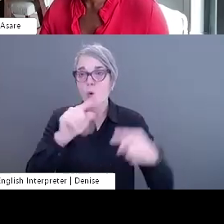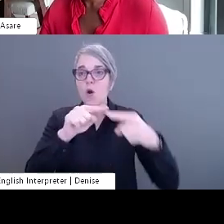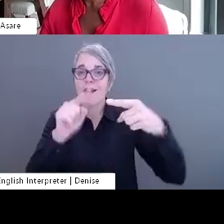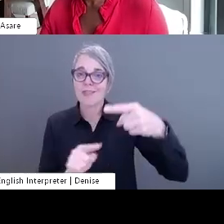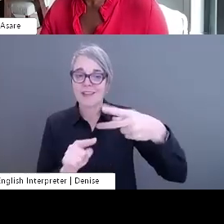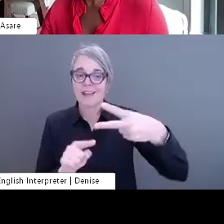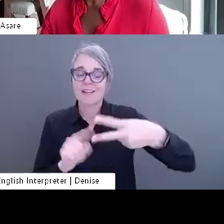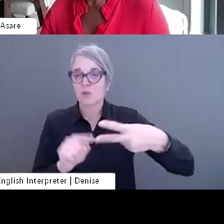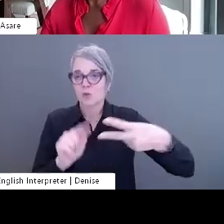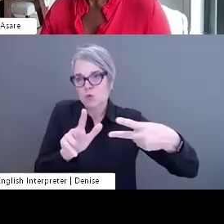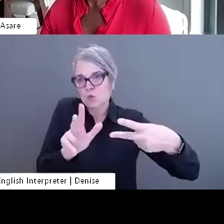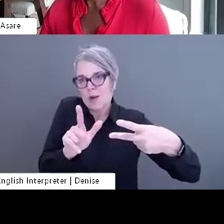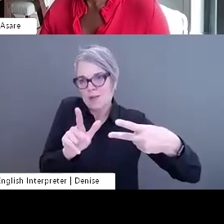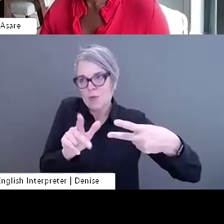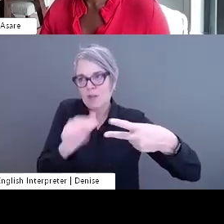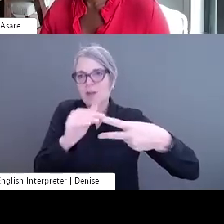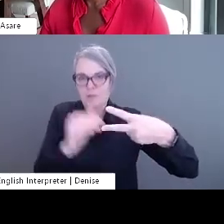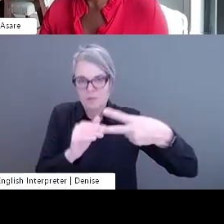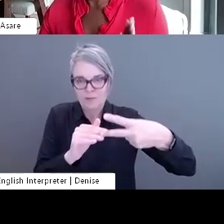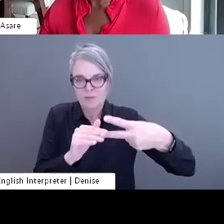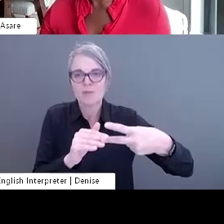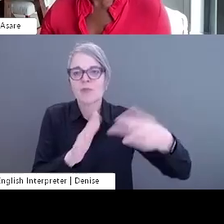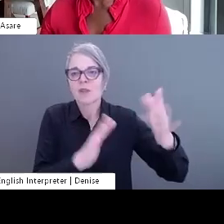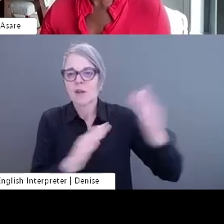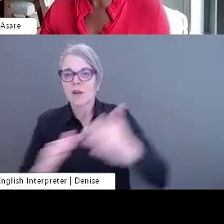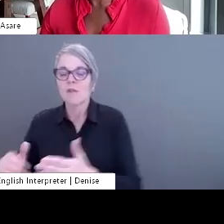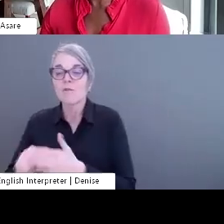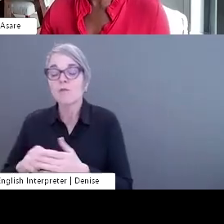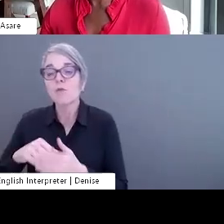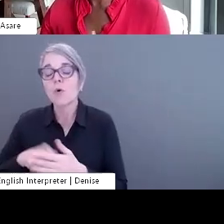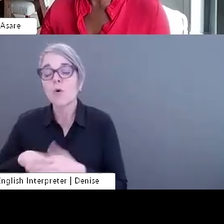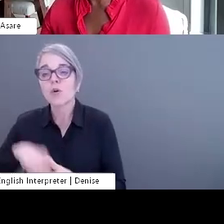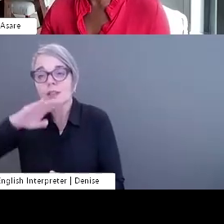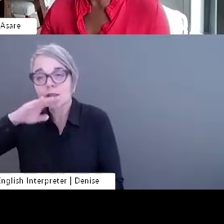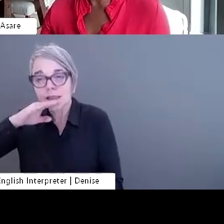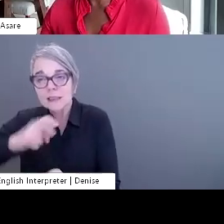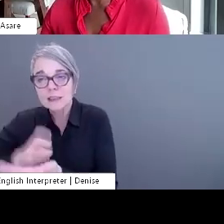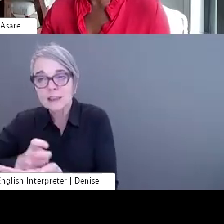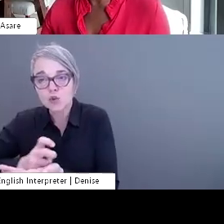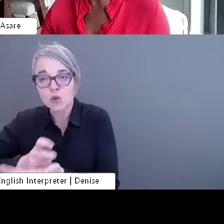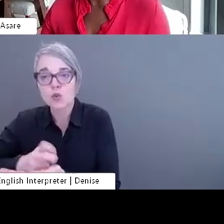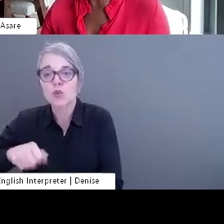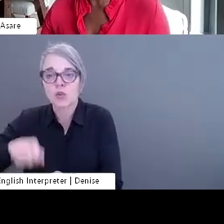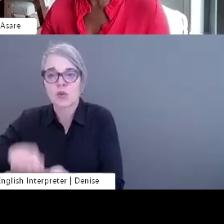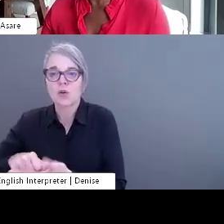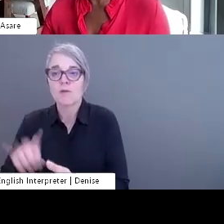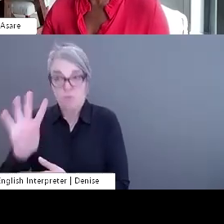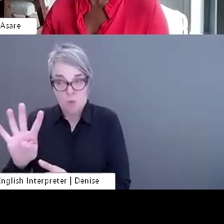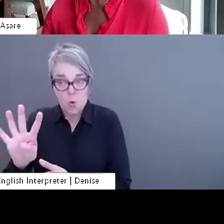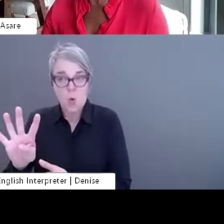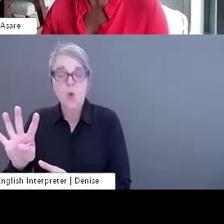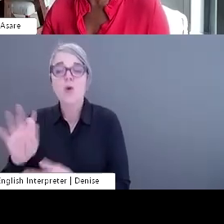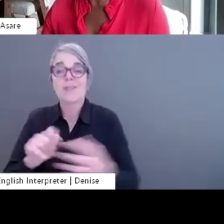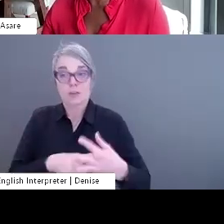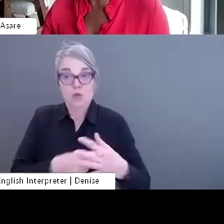disturbance, so forth and so on. For seizure, we had 4 survivors shared that they experienced seizures at the start of the program. And then at the end